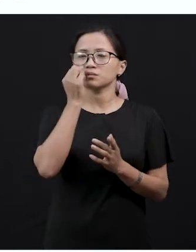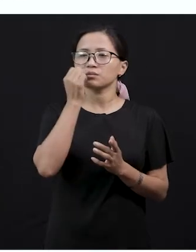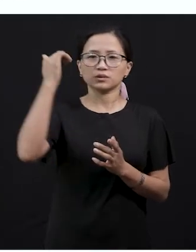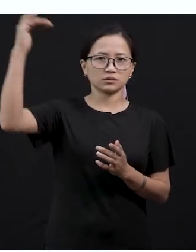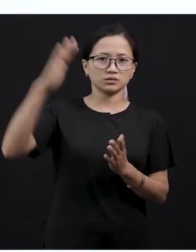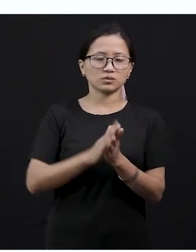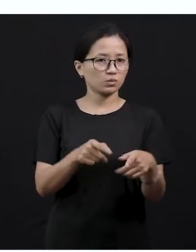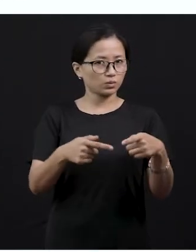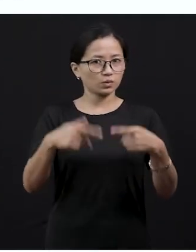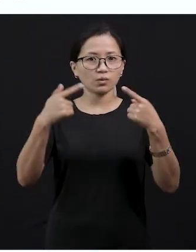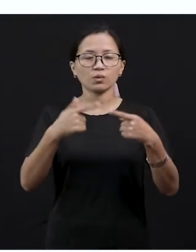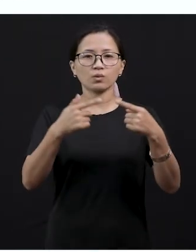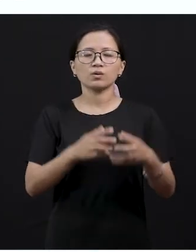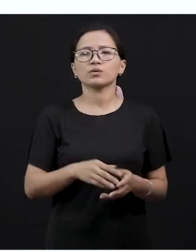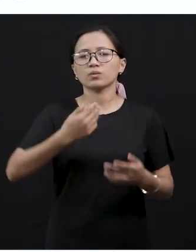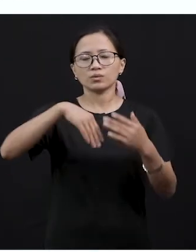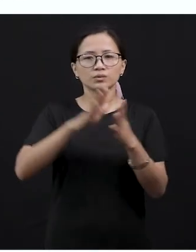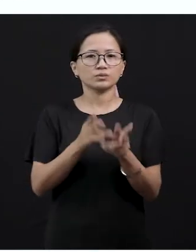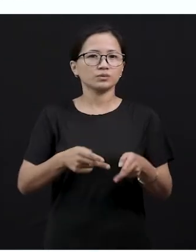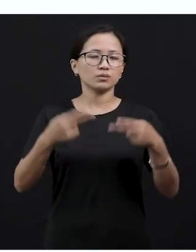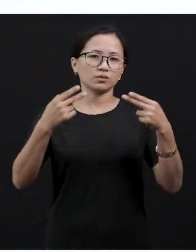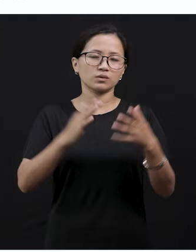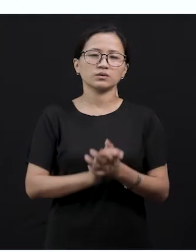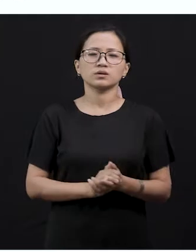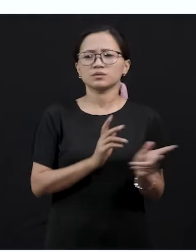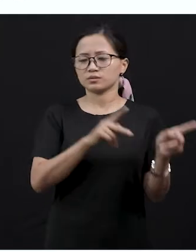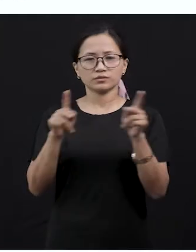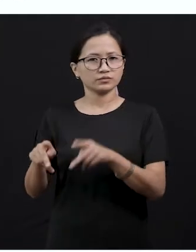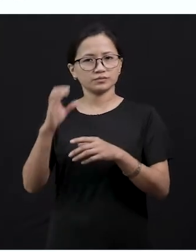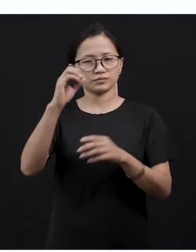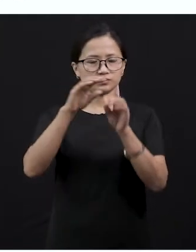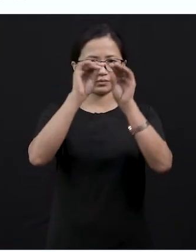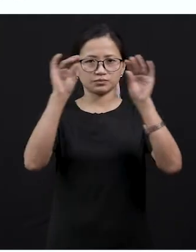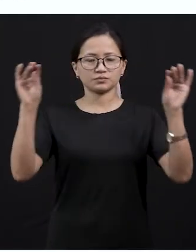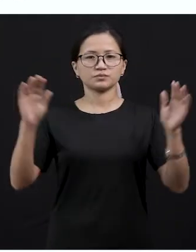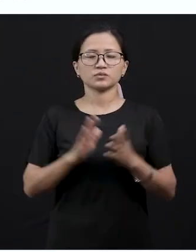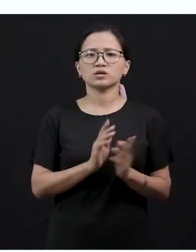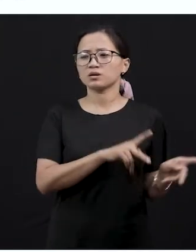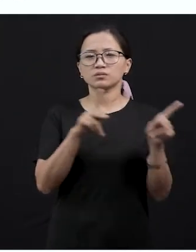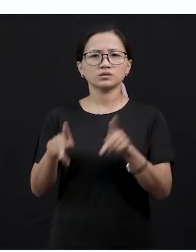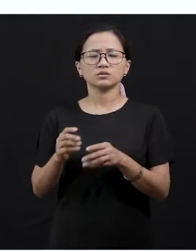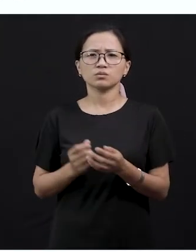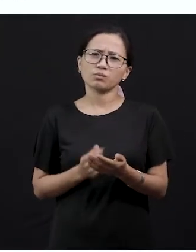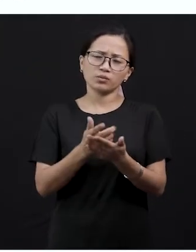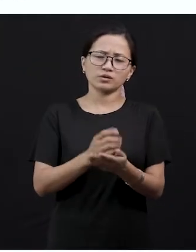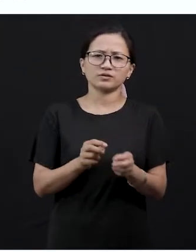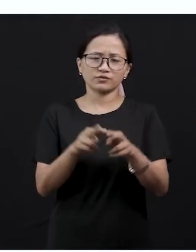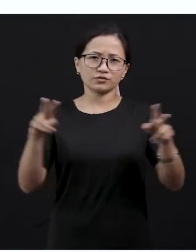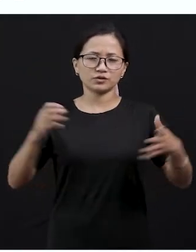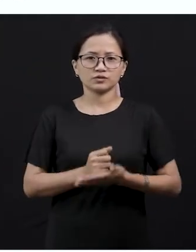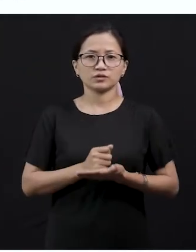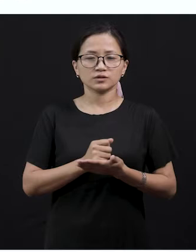war. See, the four girls, they were all eagerly preparing for Christmas, right? They are all planning to buy various gifts